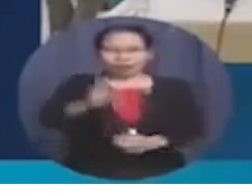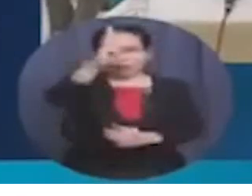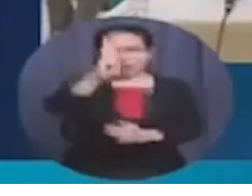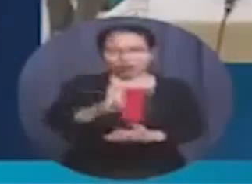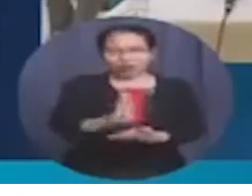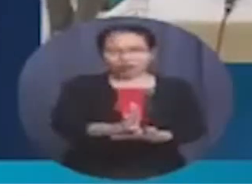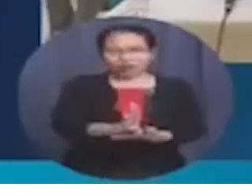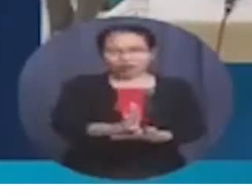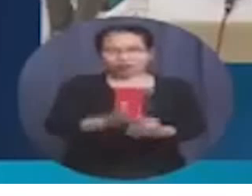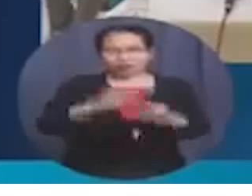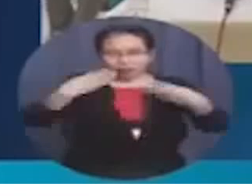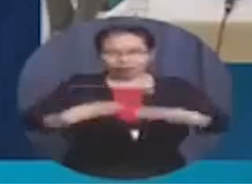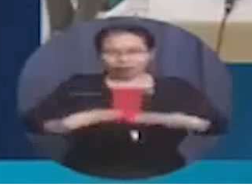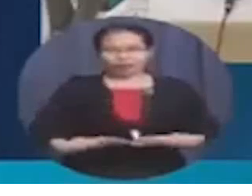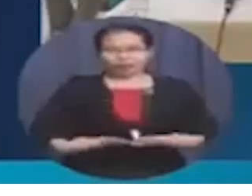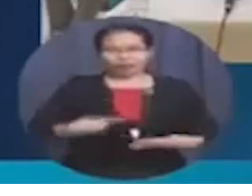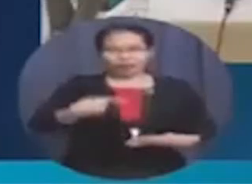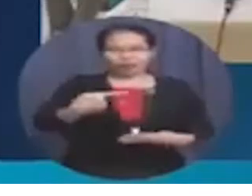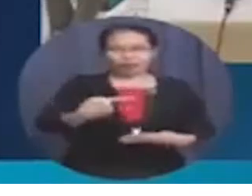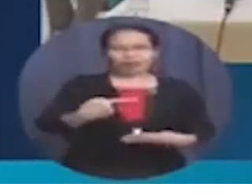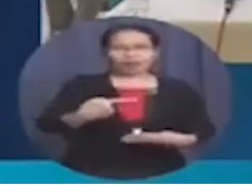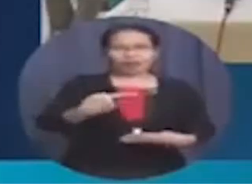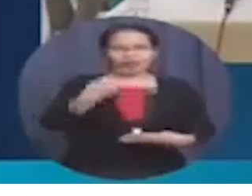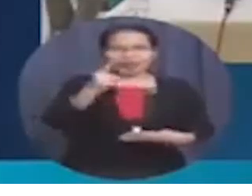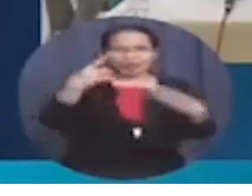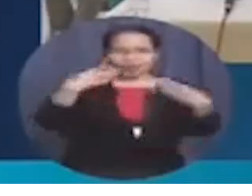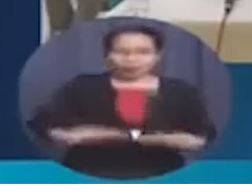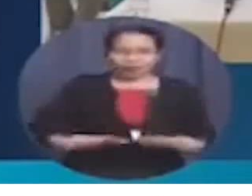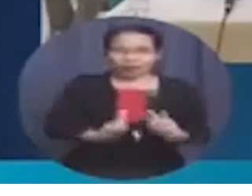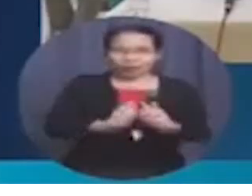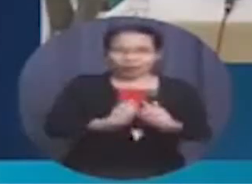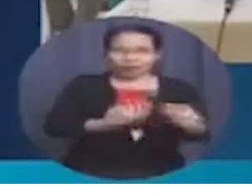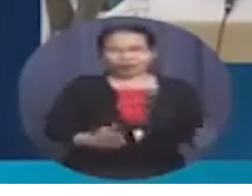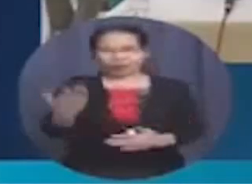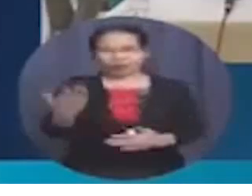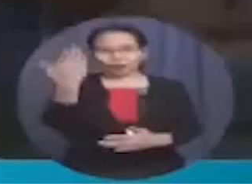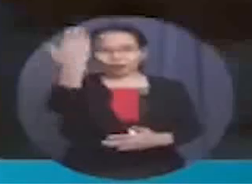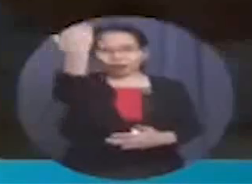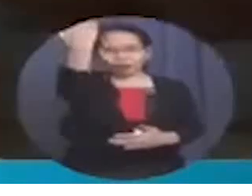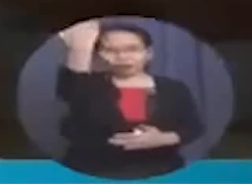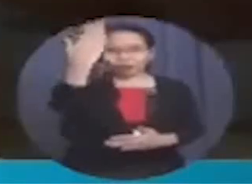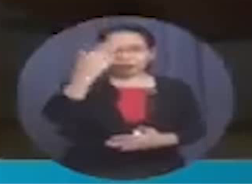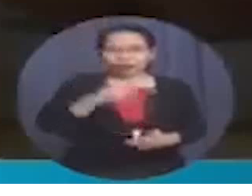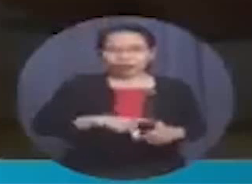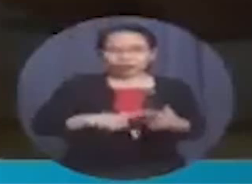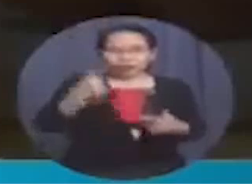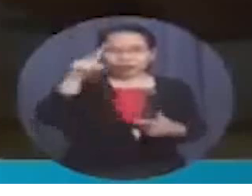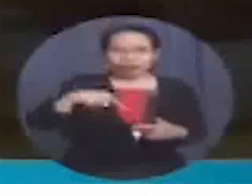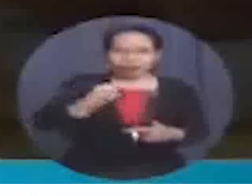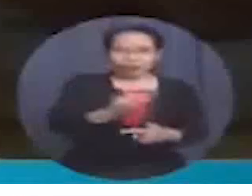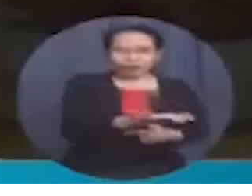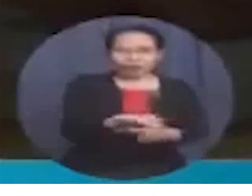Ama ng katawan. Sabi niya, isang katawan sa akin ay inihanda mo. Eh, pero para sabihin